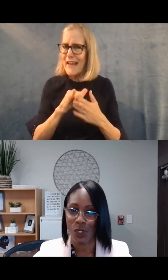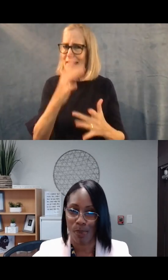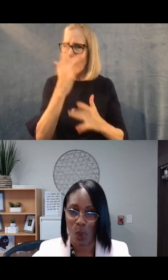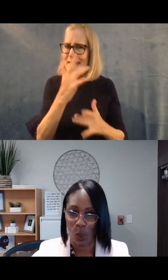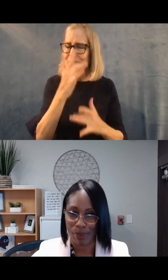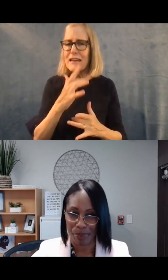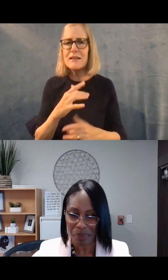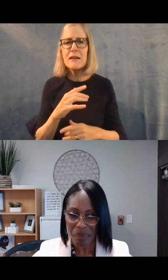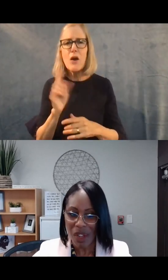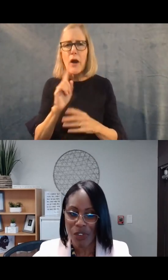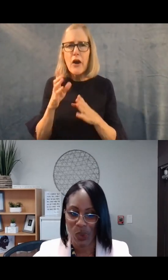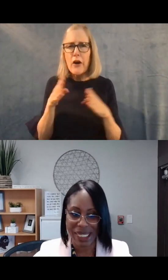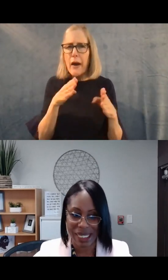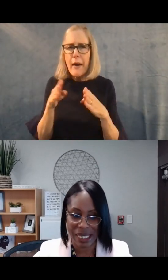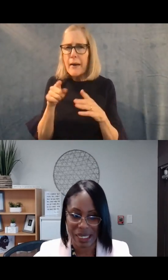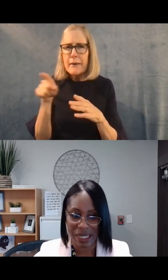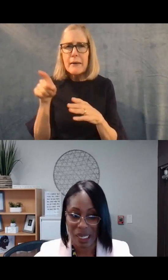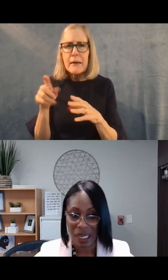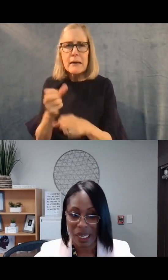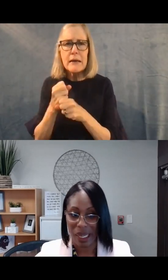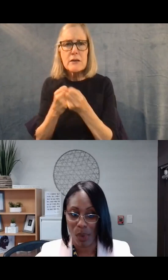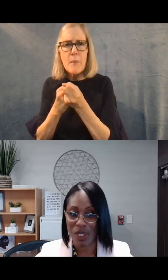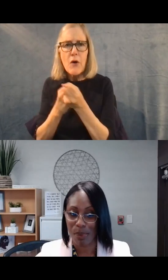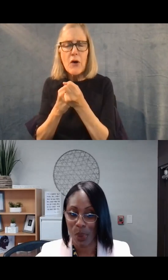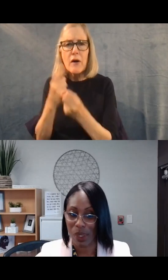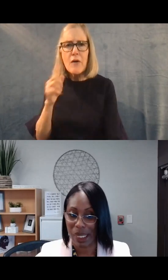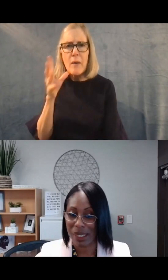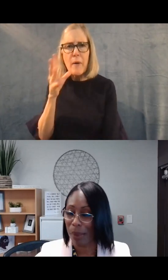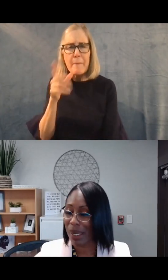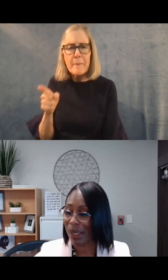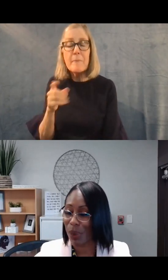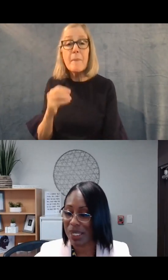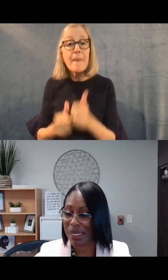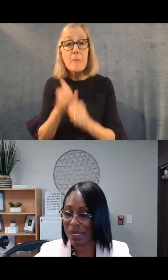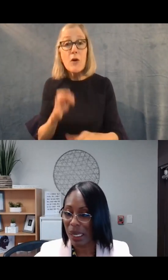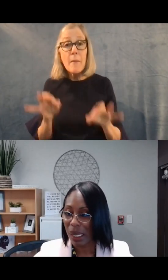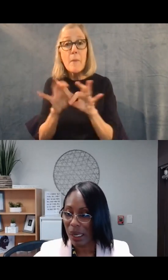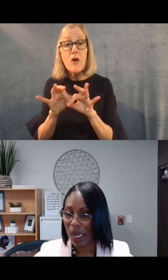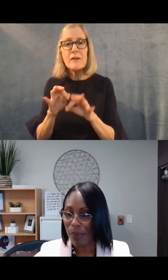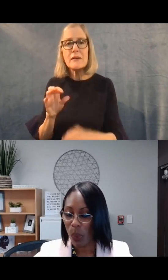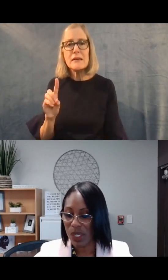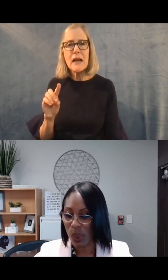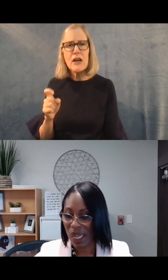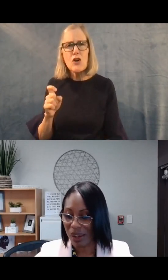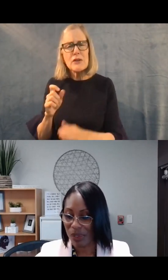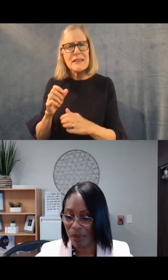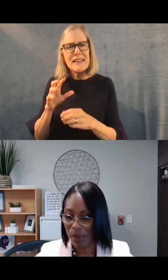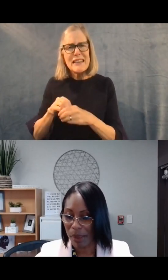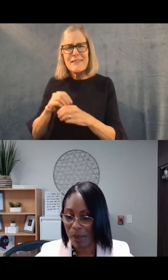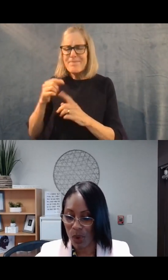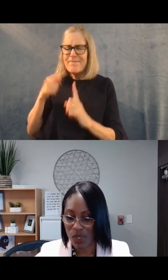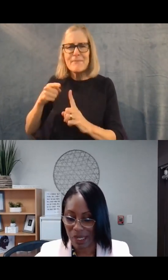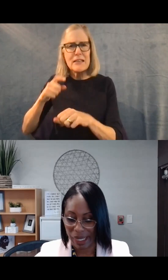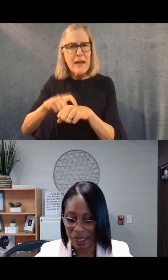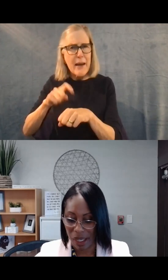us for support, for assistance, and most importantly, a timely diagnosis. We do have,